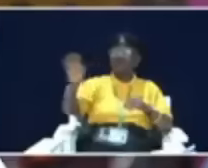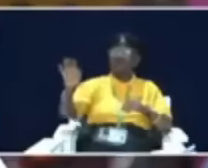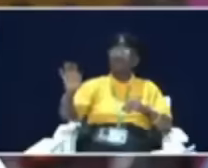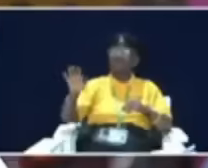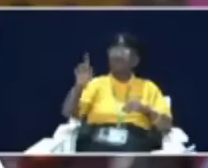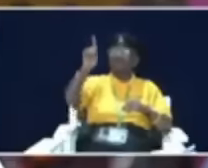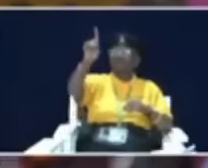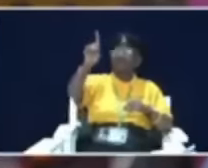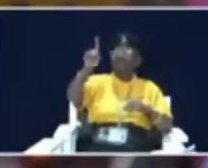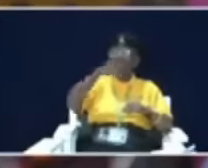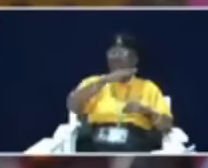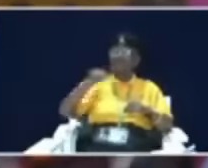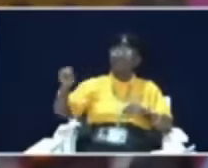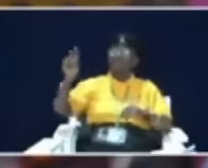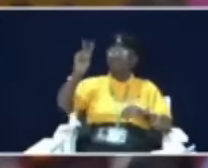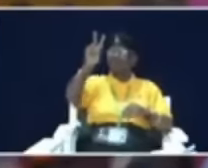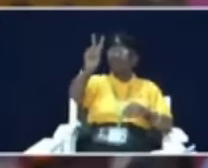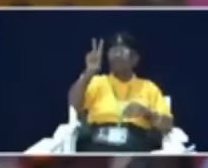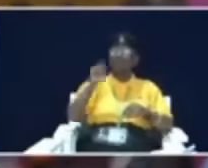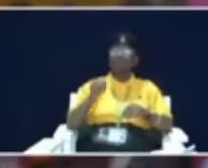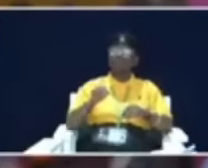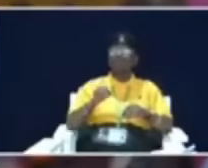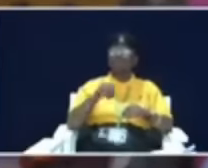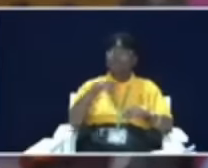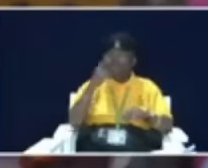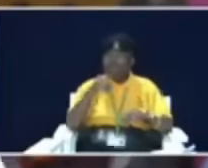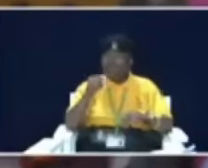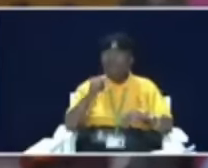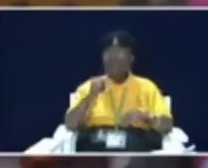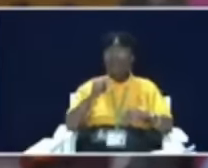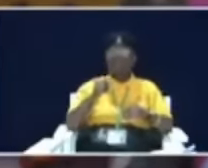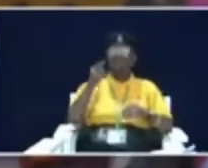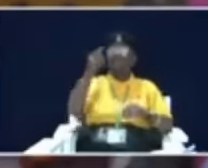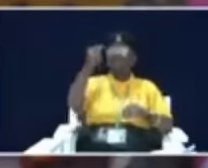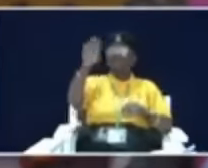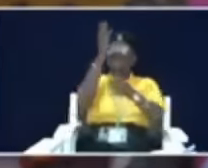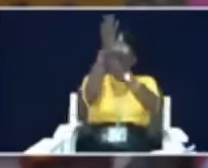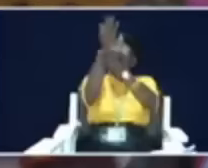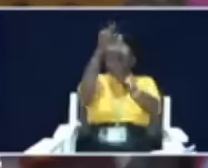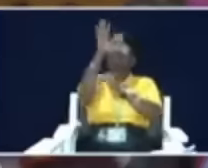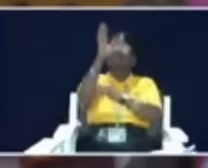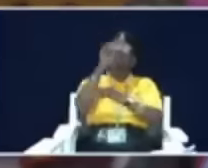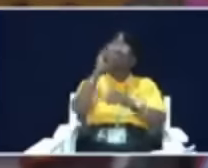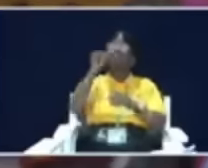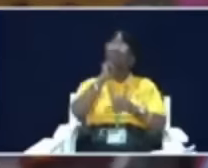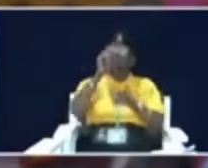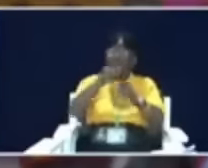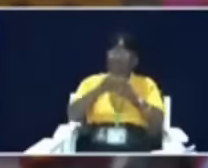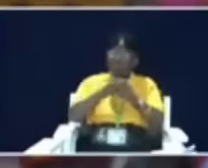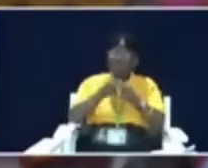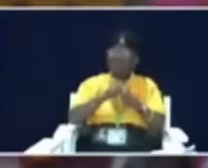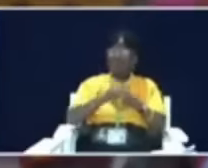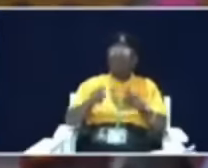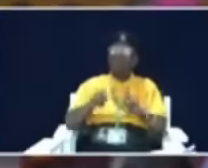verses 1 and 2. He said, the hand of the Lord is not shortened that he